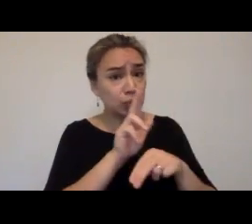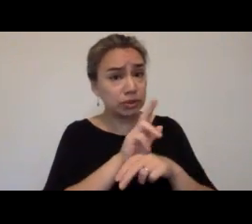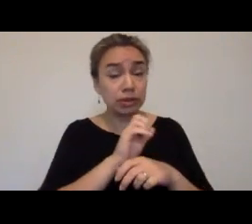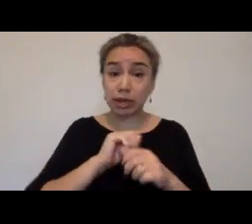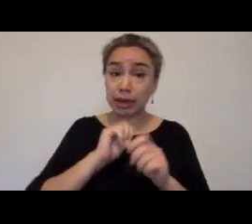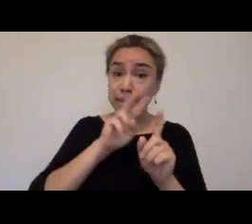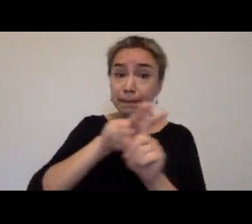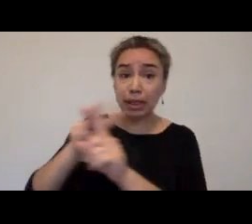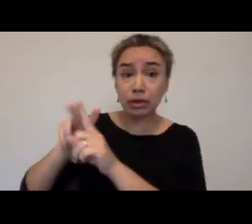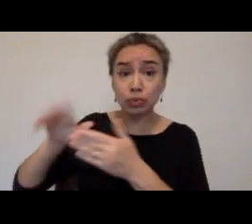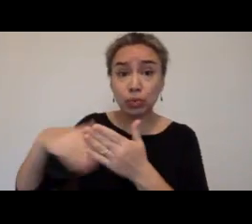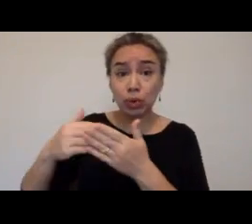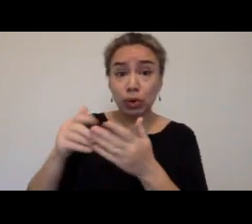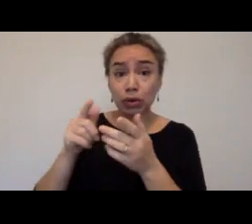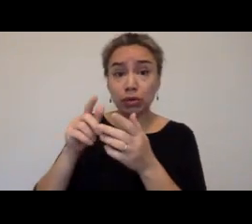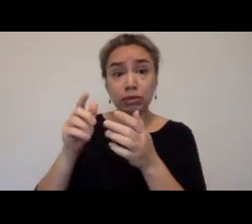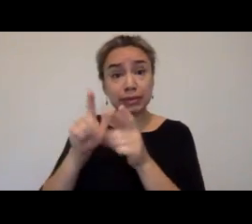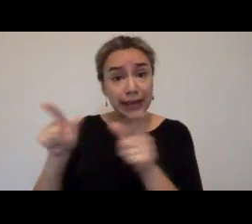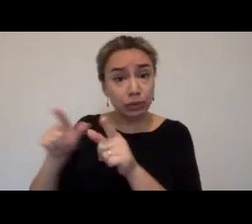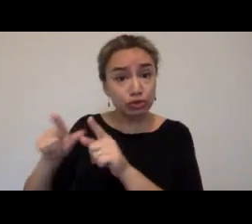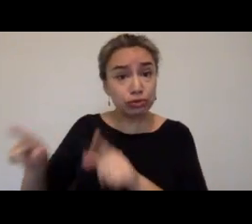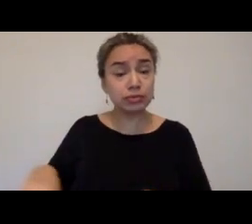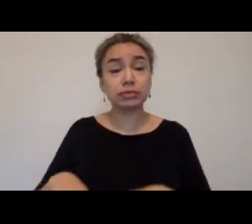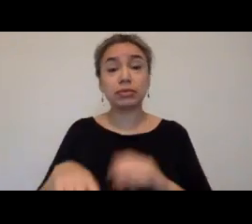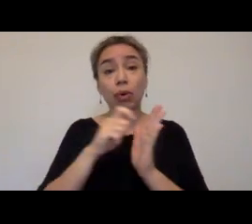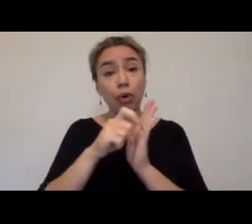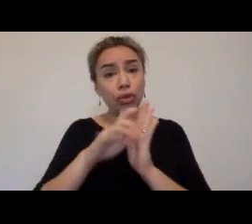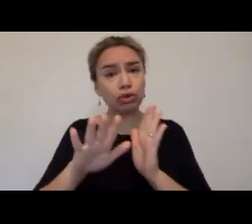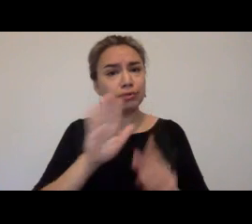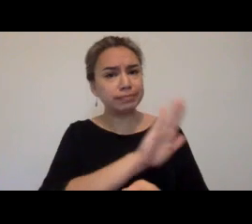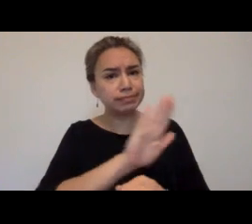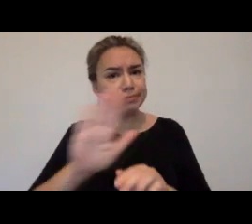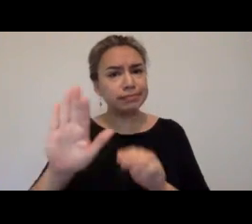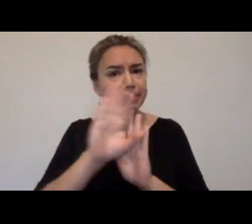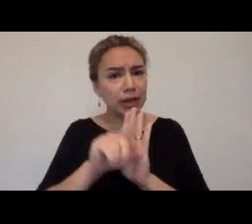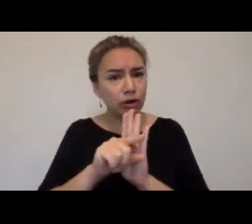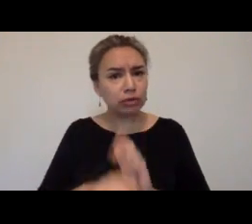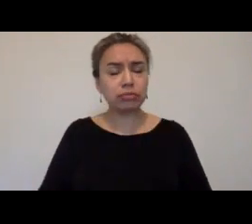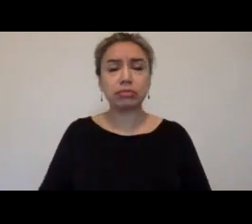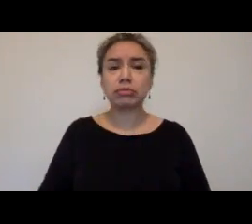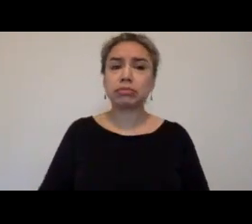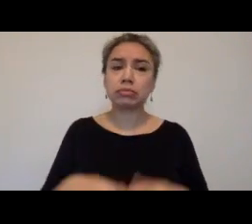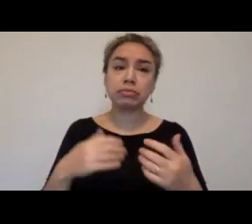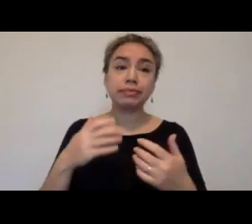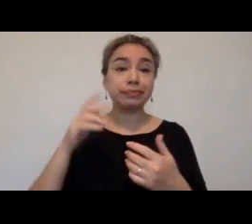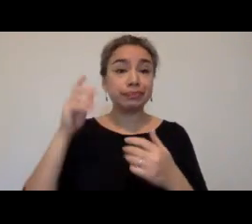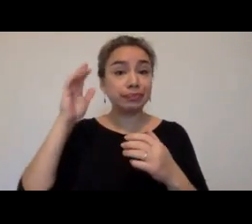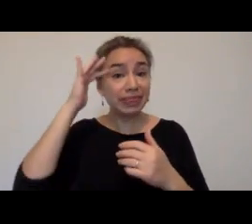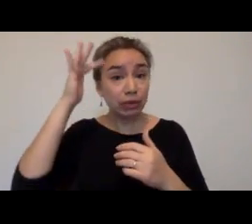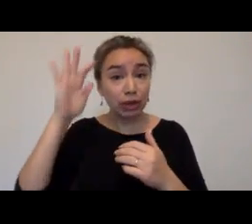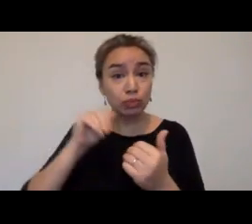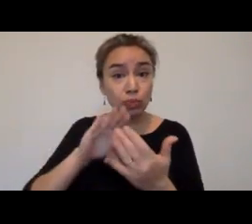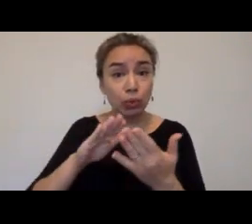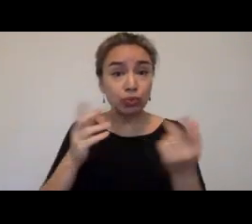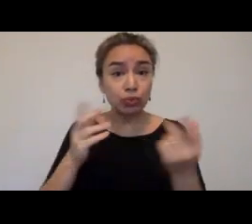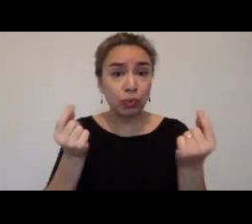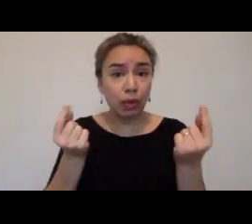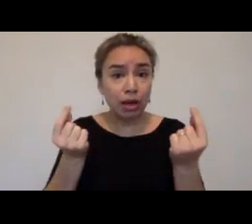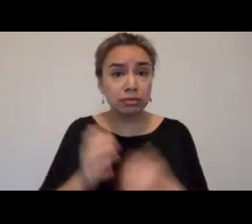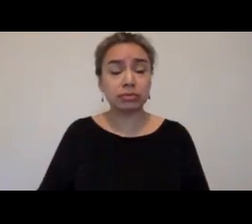background of the authors in all kinds of different ways? What theoretical approach is assumed? Does